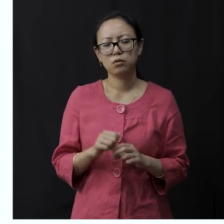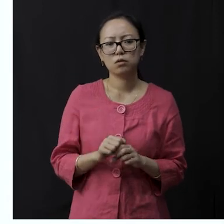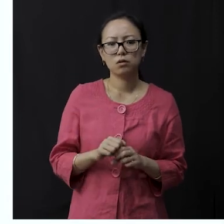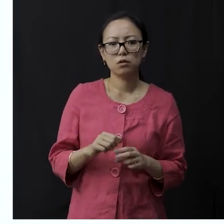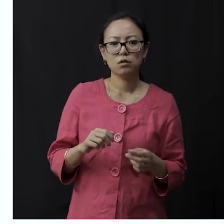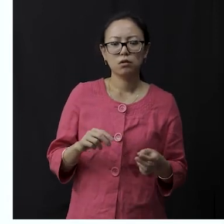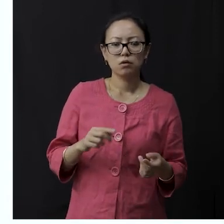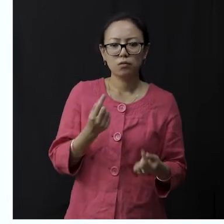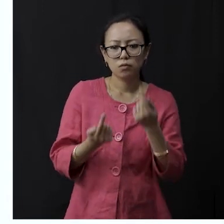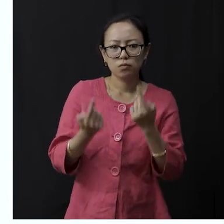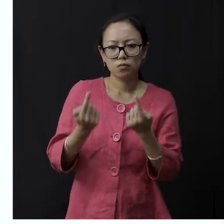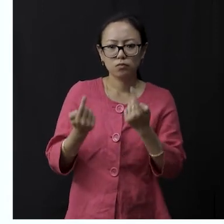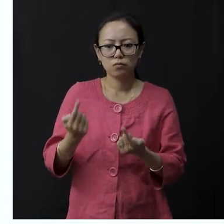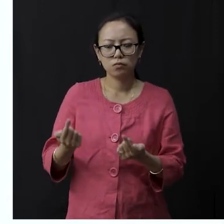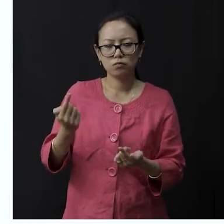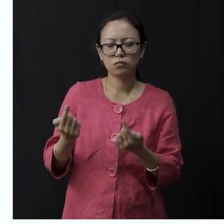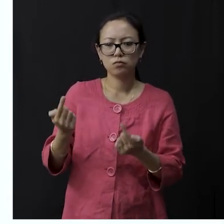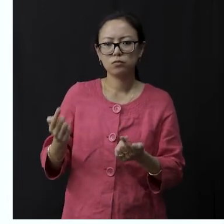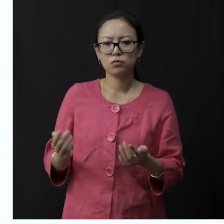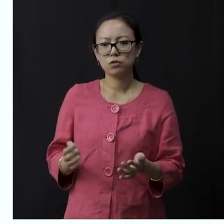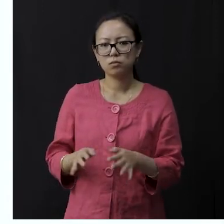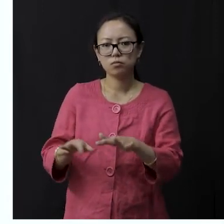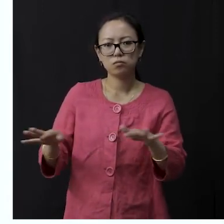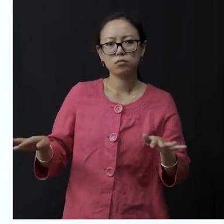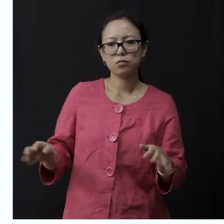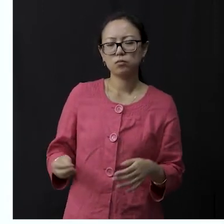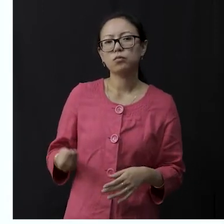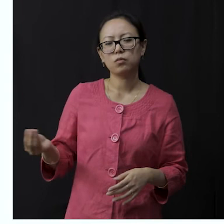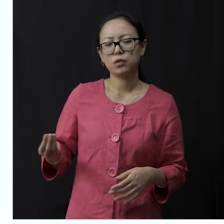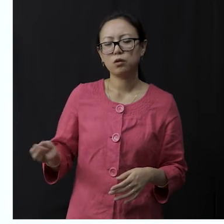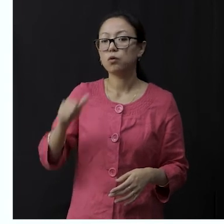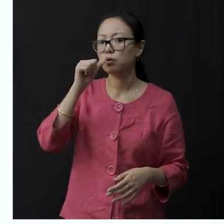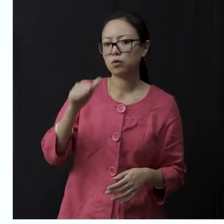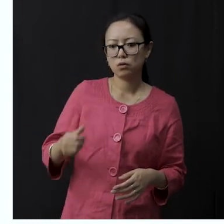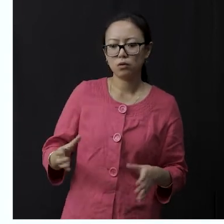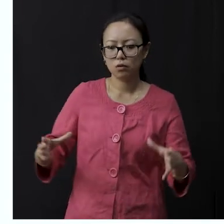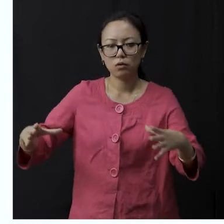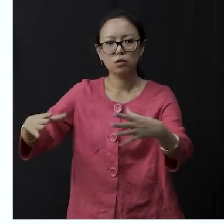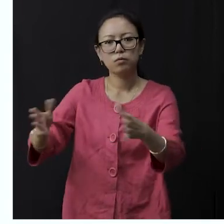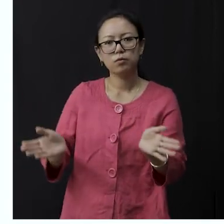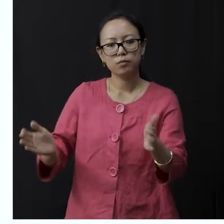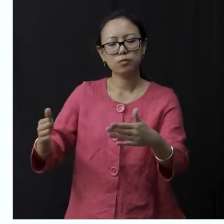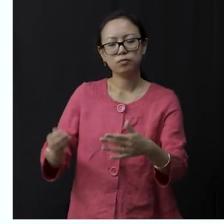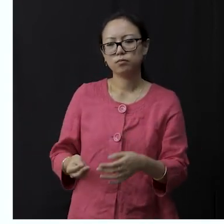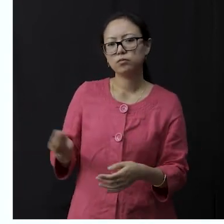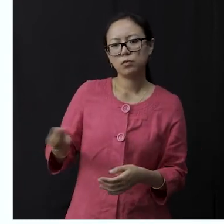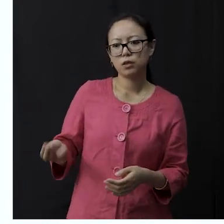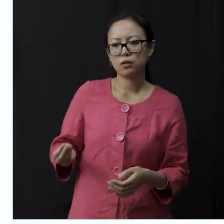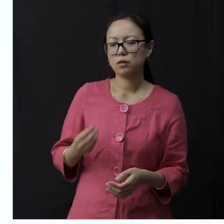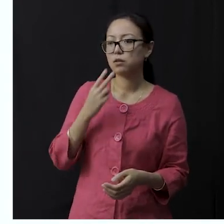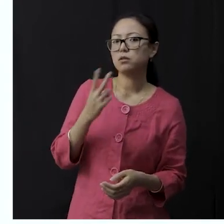we see dragonflies fly especially near the pond area, right, where there are waters. They like to fly